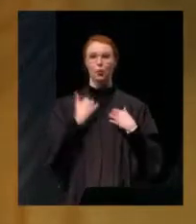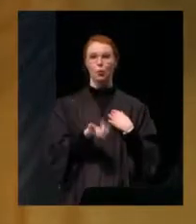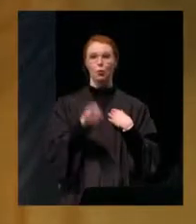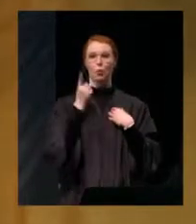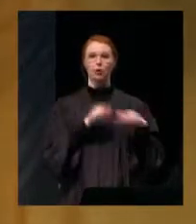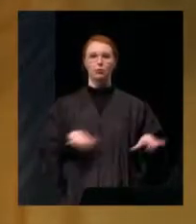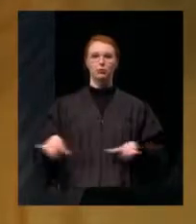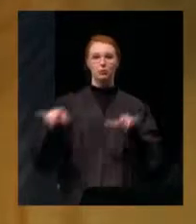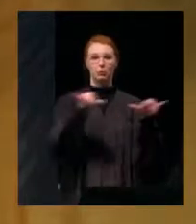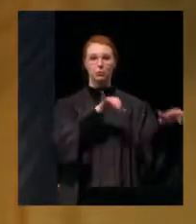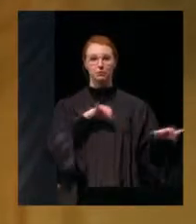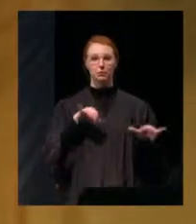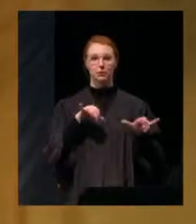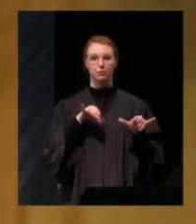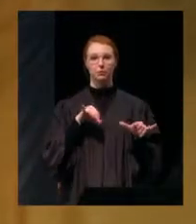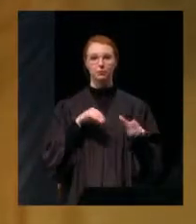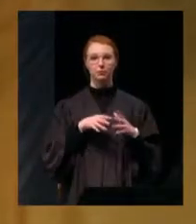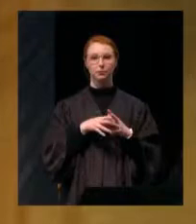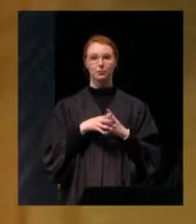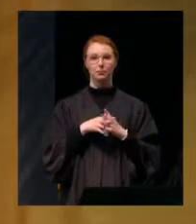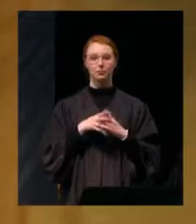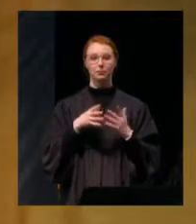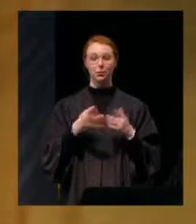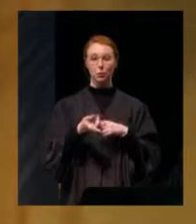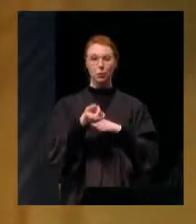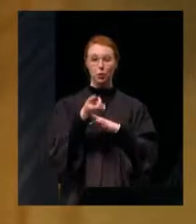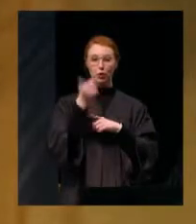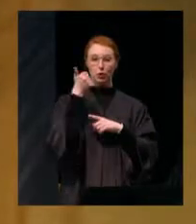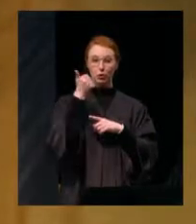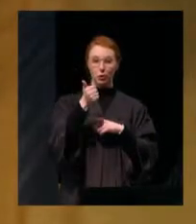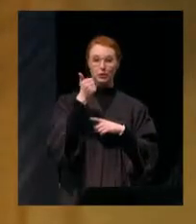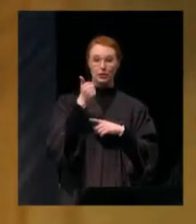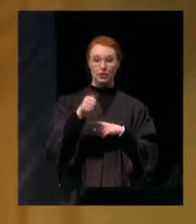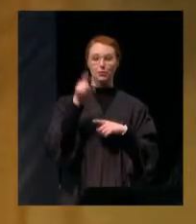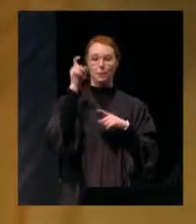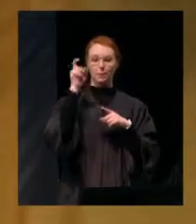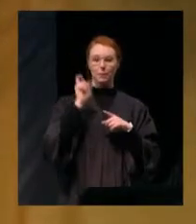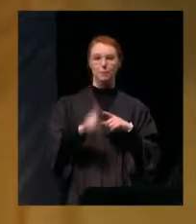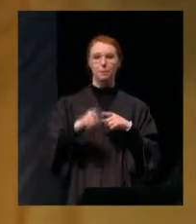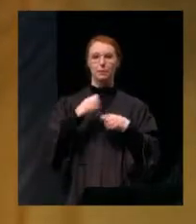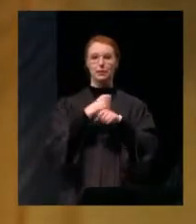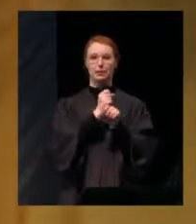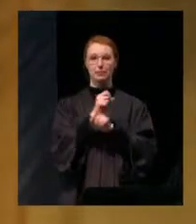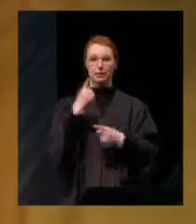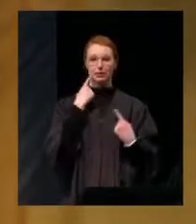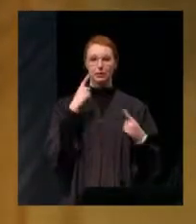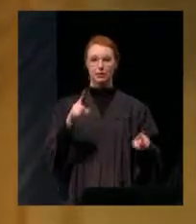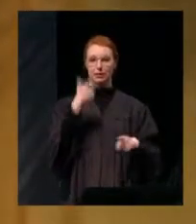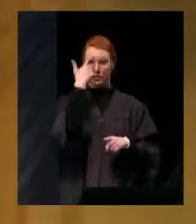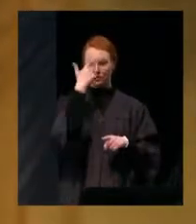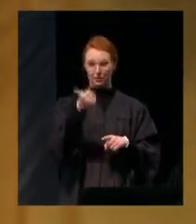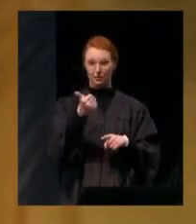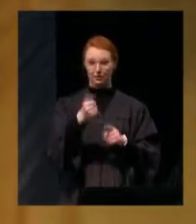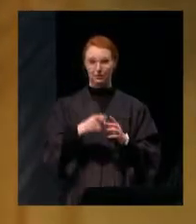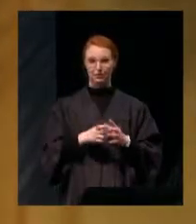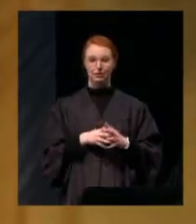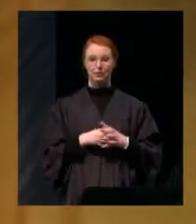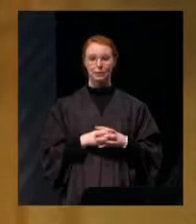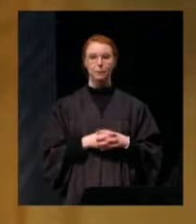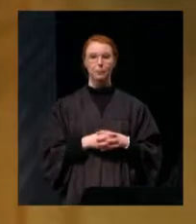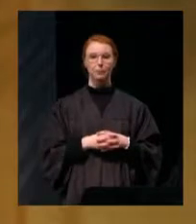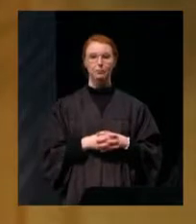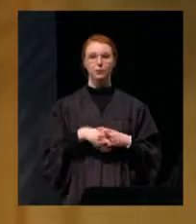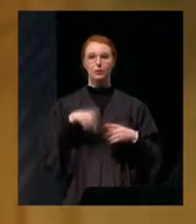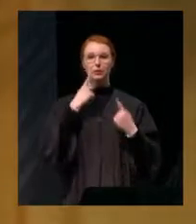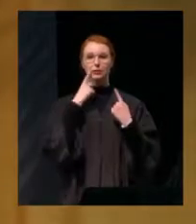thing in common. It is up to oneself to create their own recipe for success.